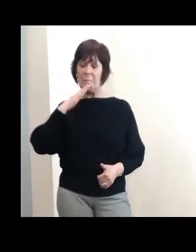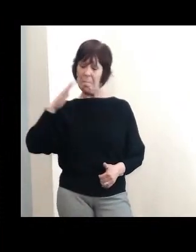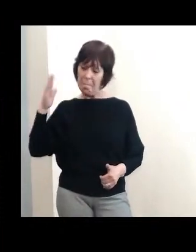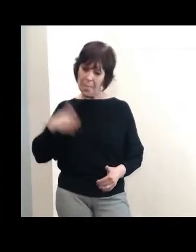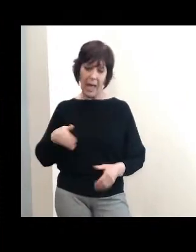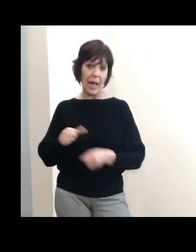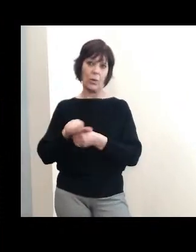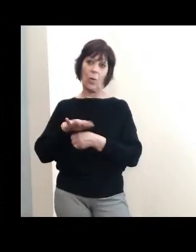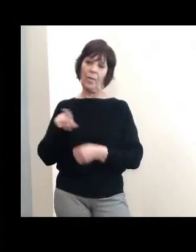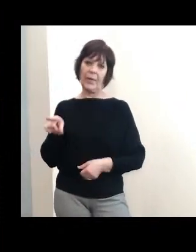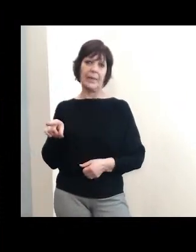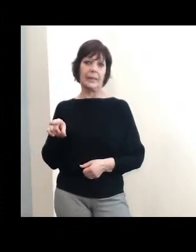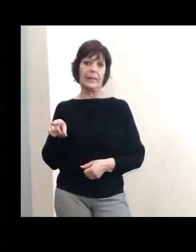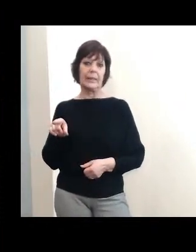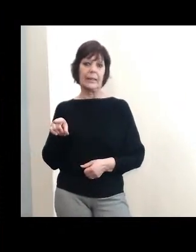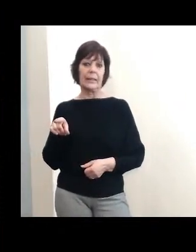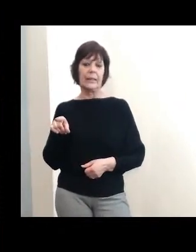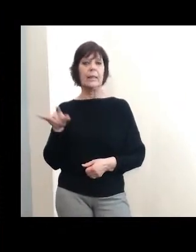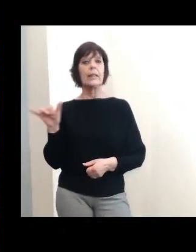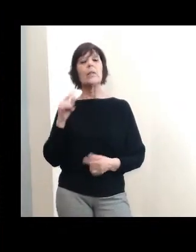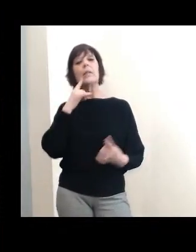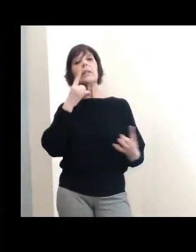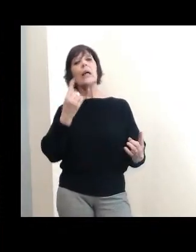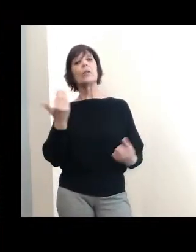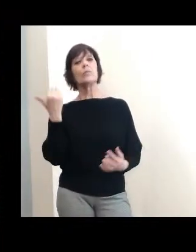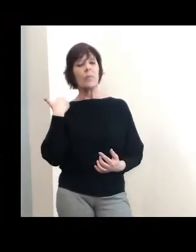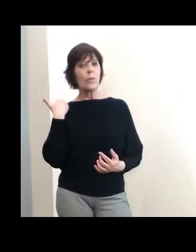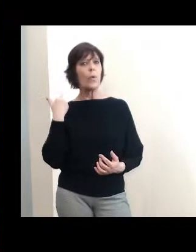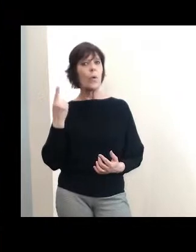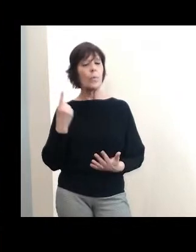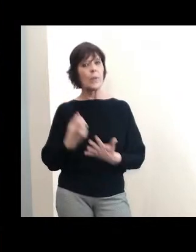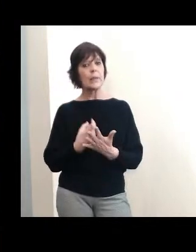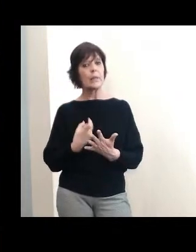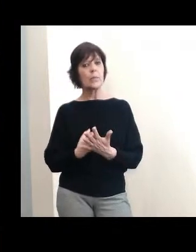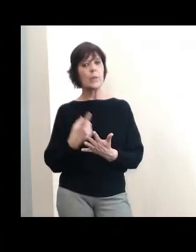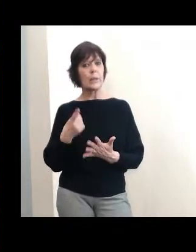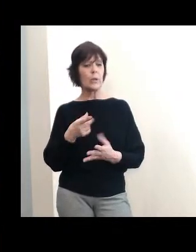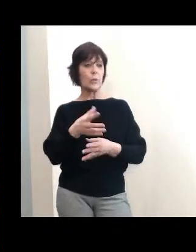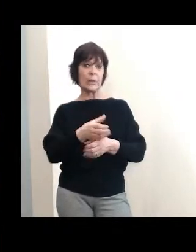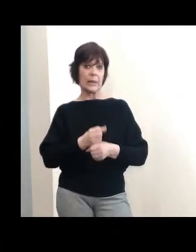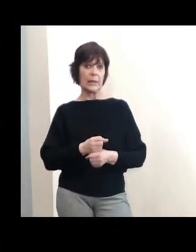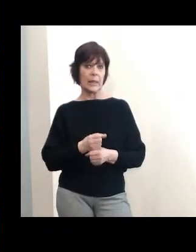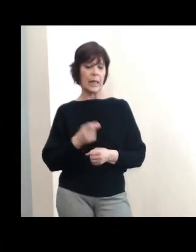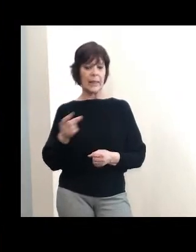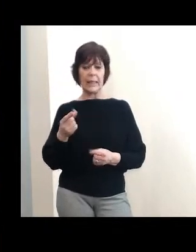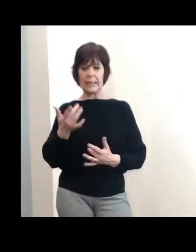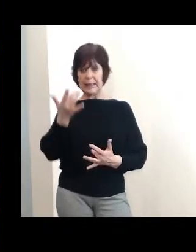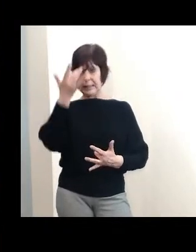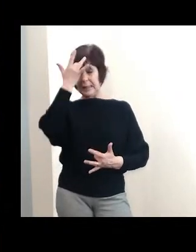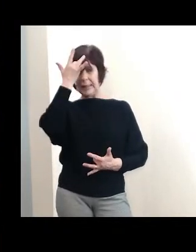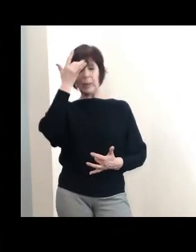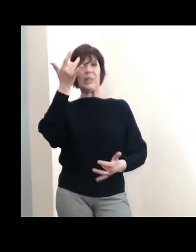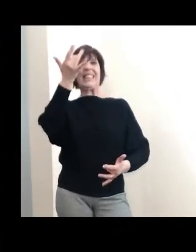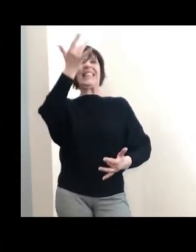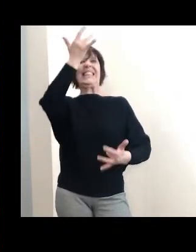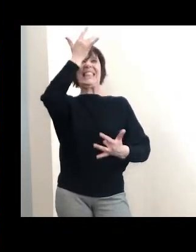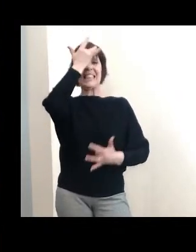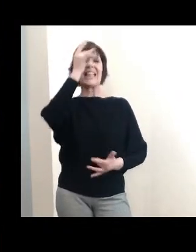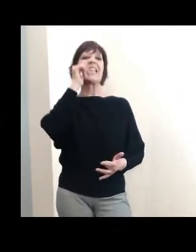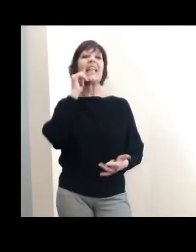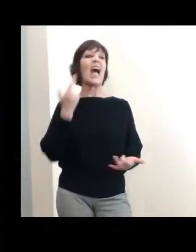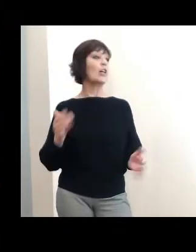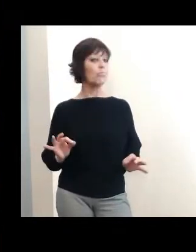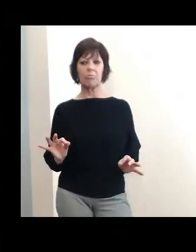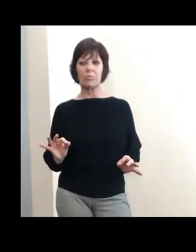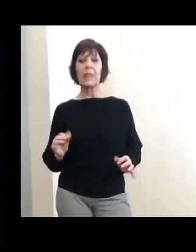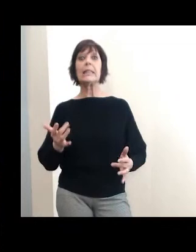of COVID-19. And as has previously been announced by a number of the other Sabres, they caught the virus and they were sick. They just weren't